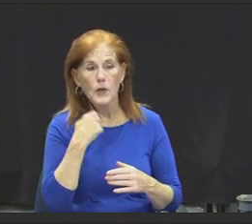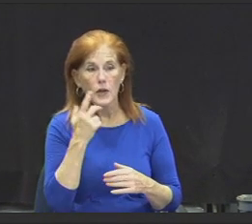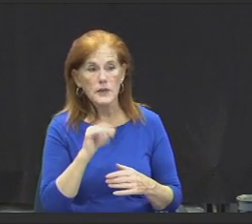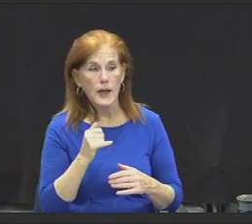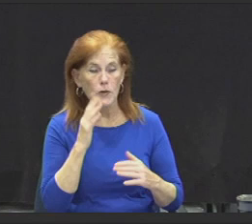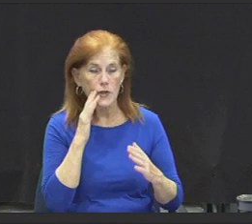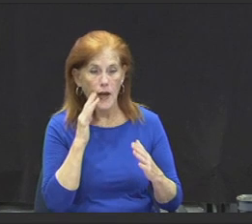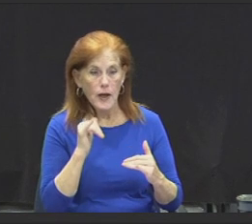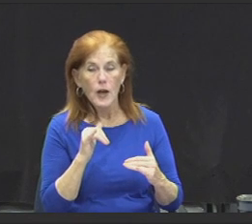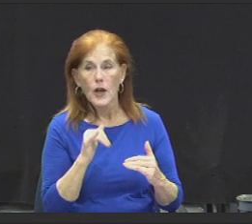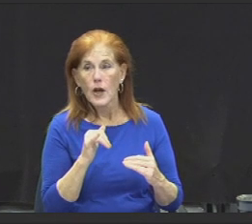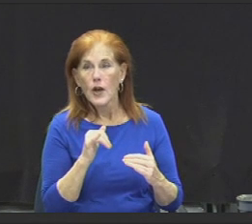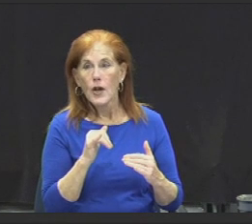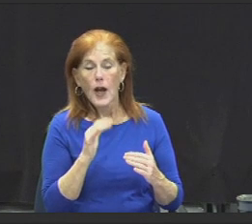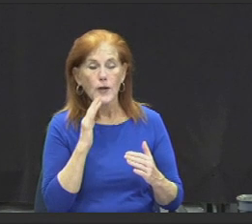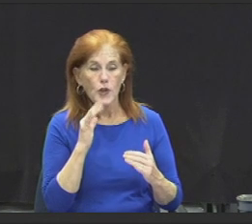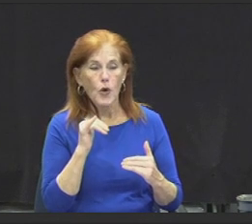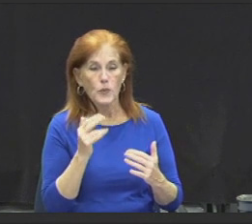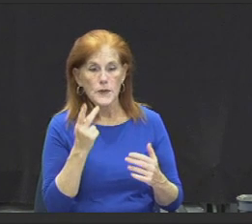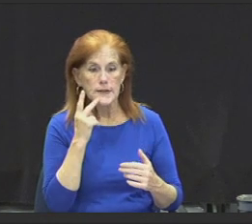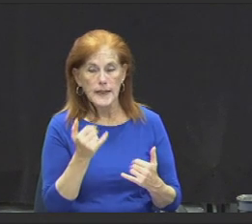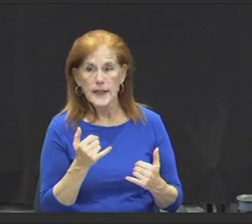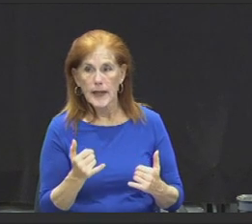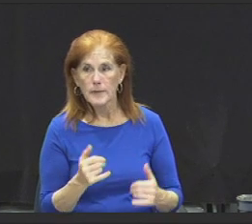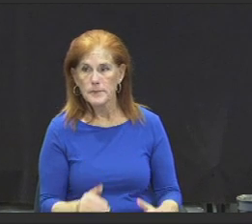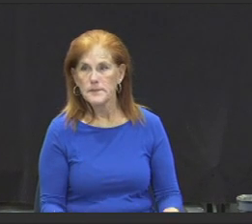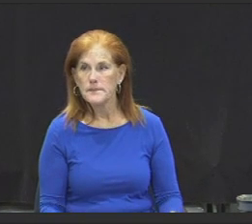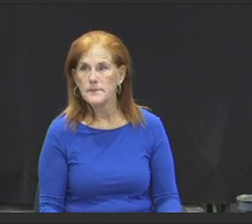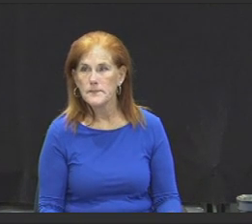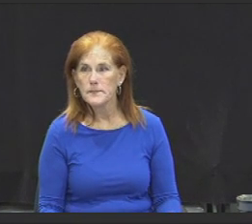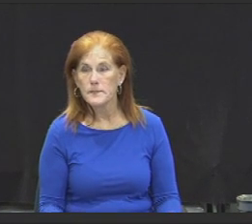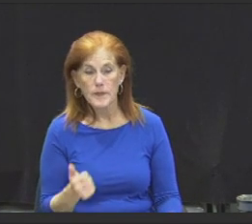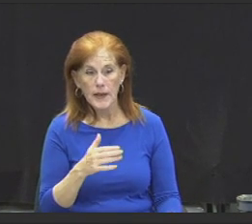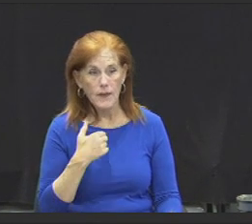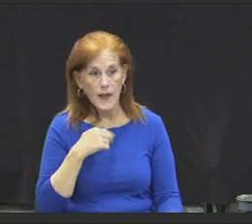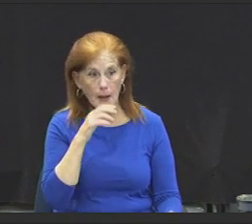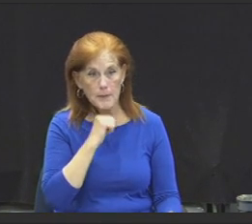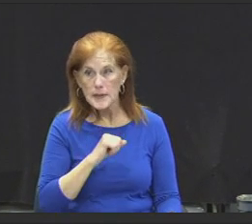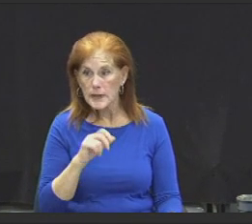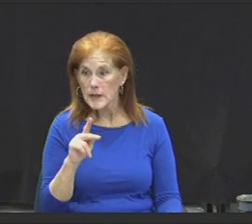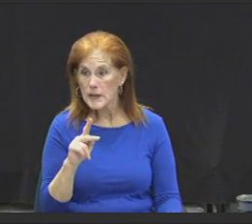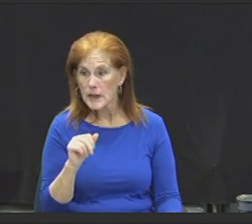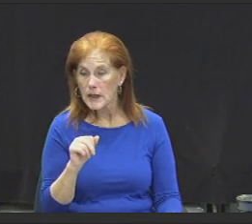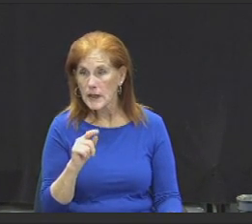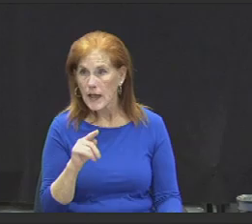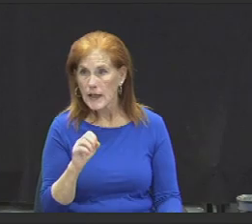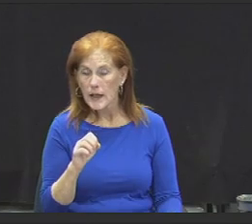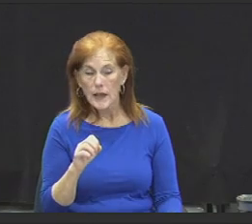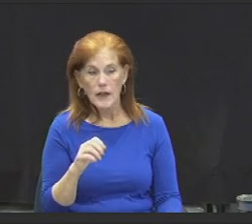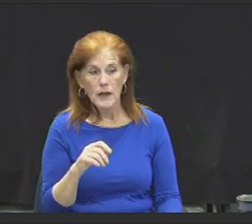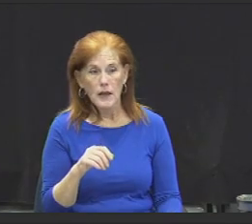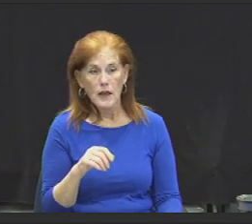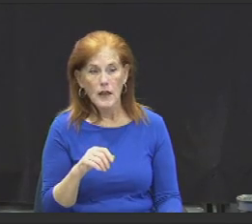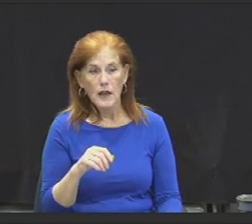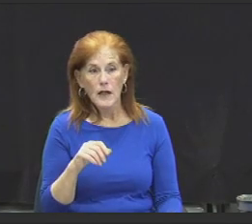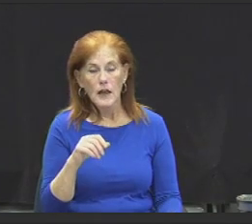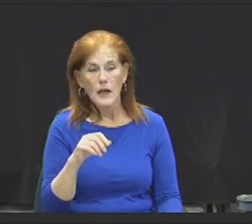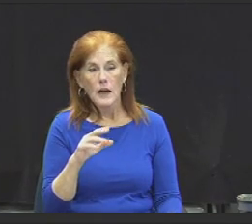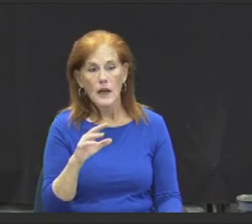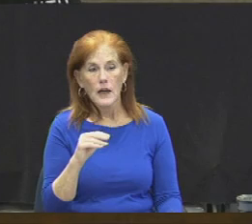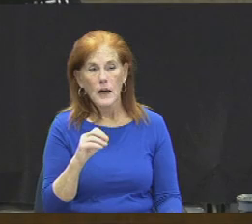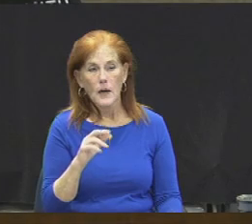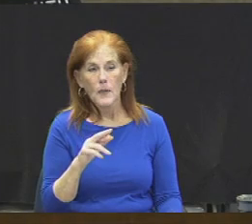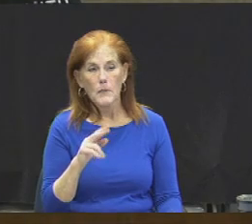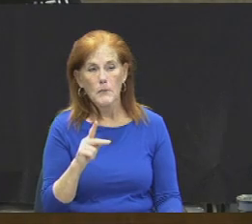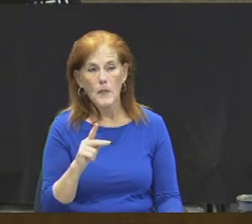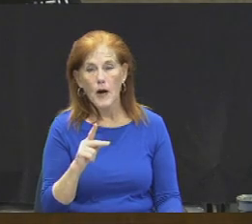hope to see here today. So anything else for Katie that I'm missing that you, nope? No, but it does sound like